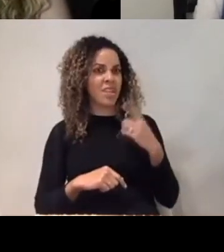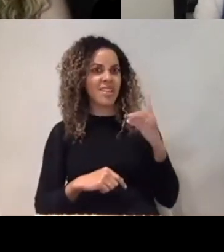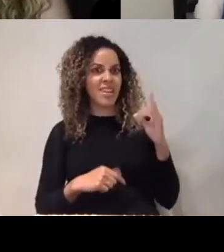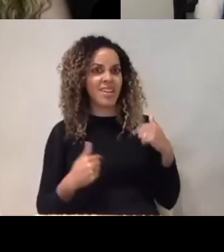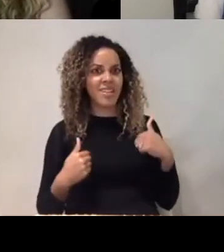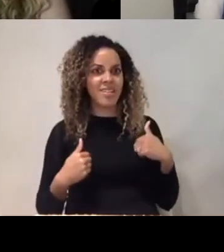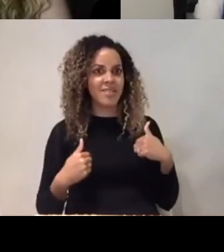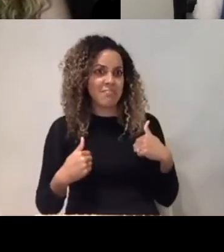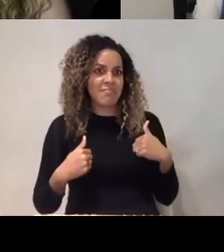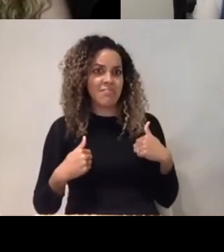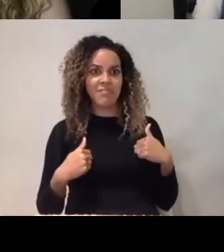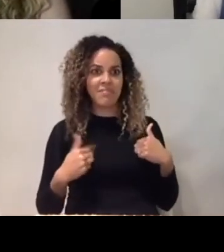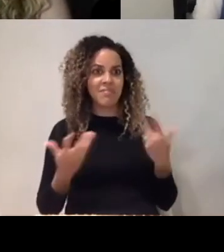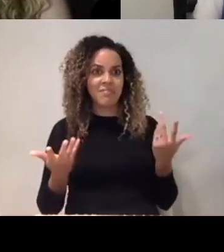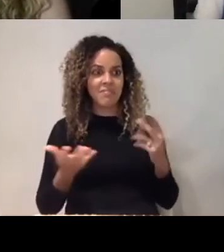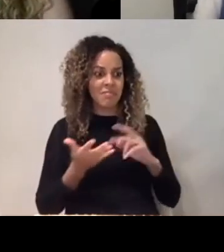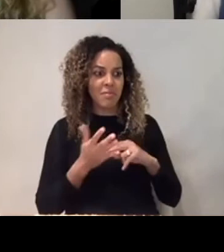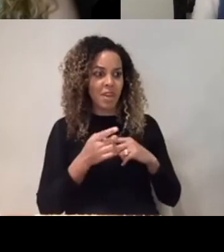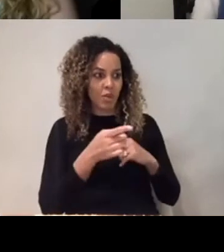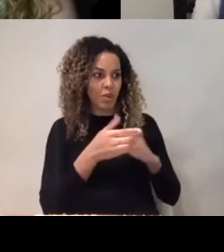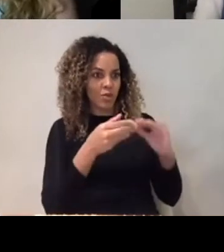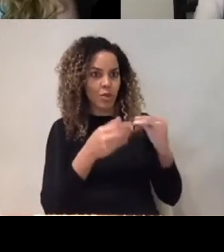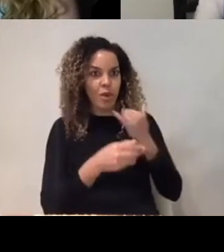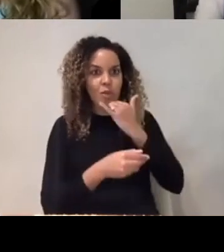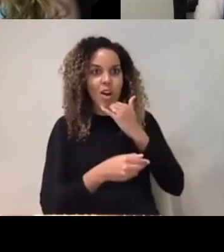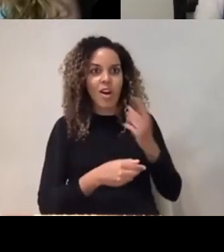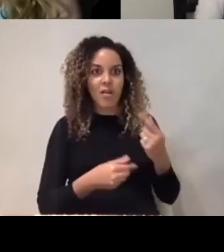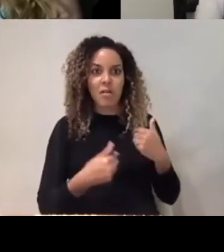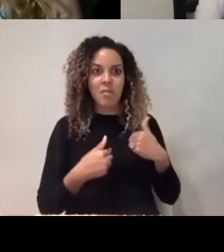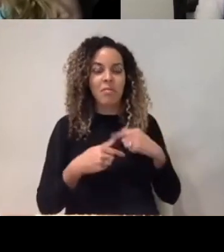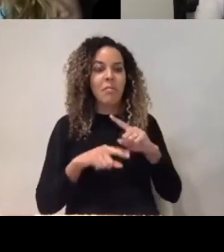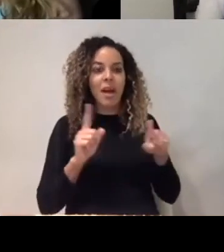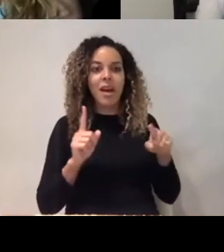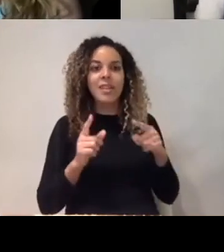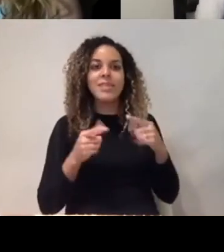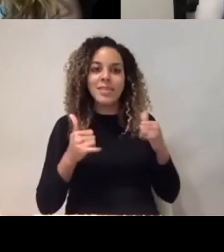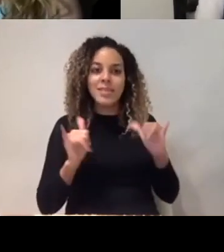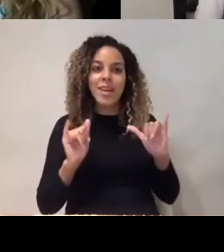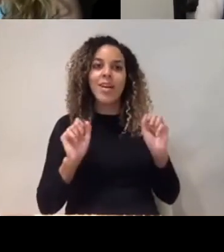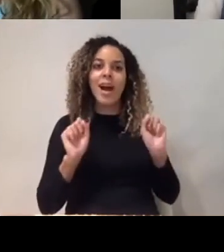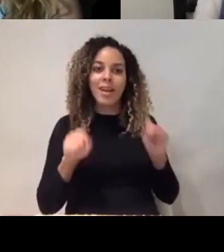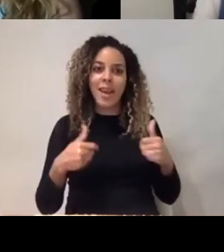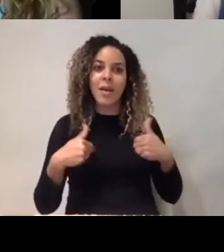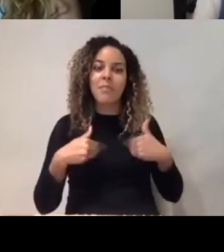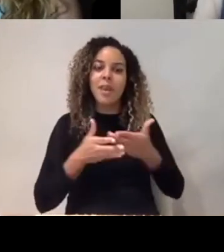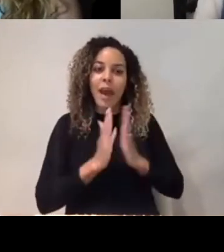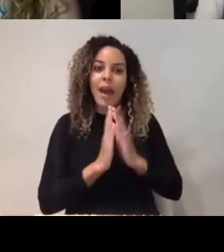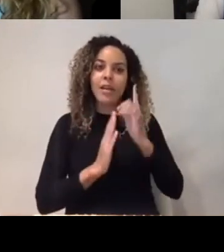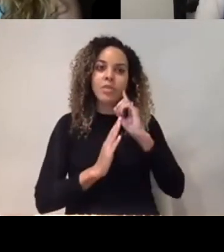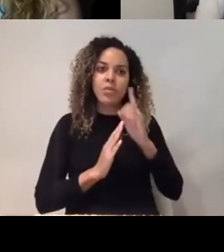But yeah, that doesn't mean that like, you know, I can't ask for like a certain accommodation throughout the day.